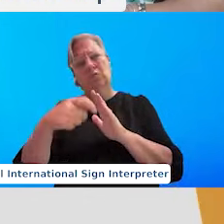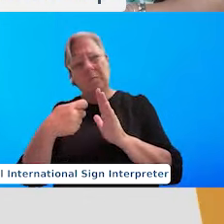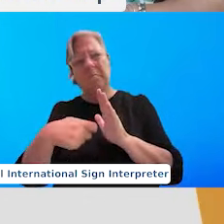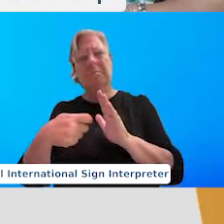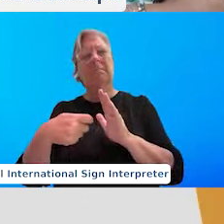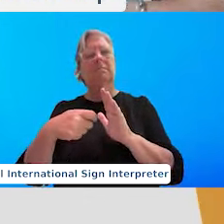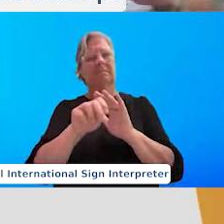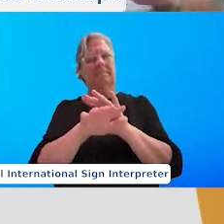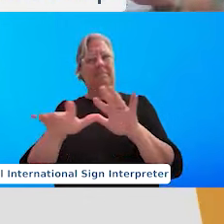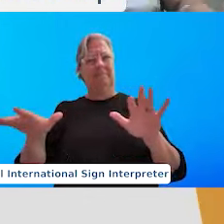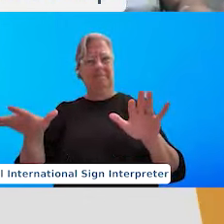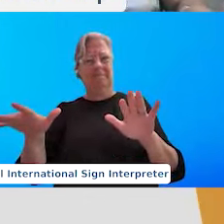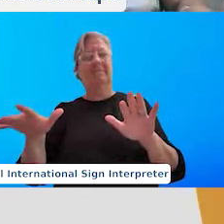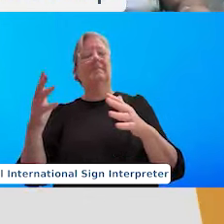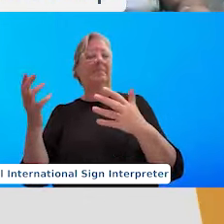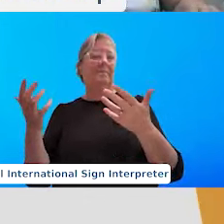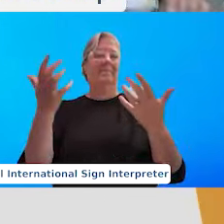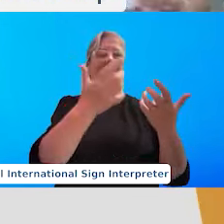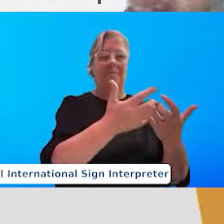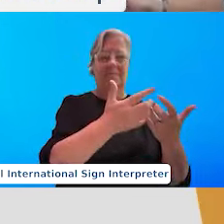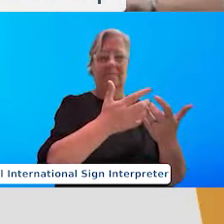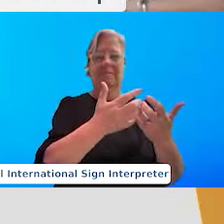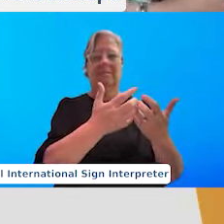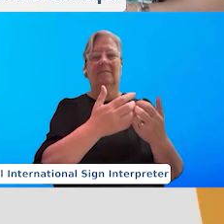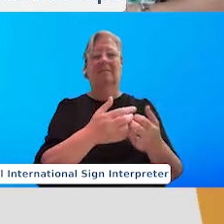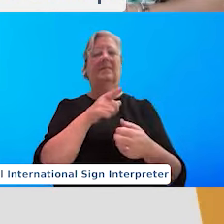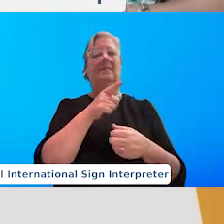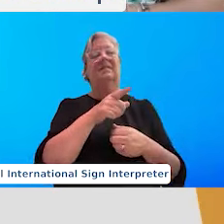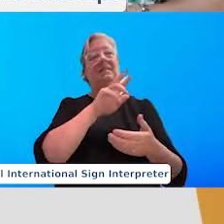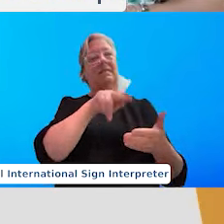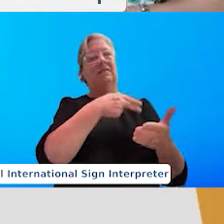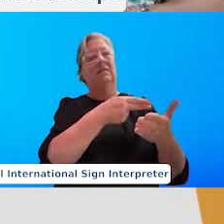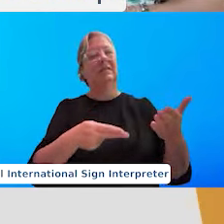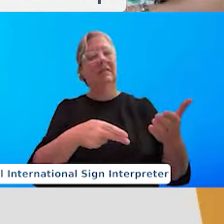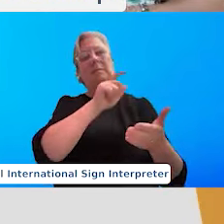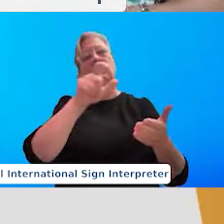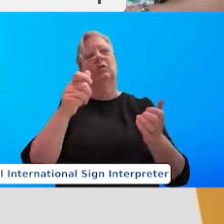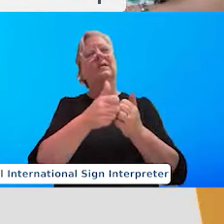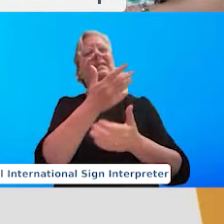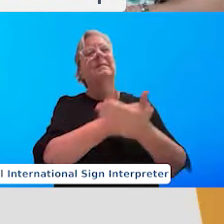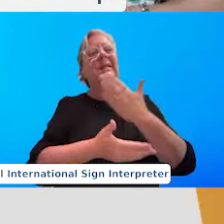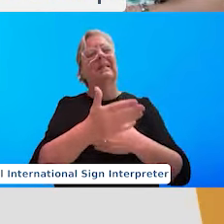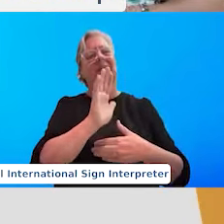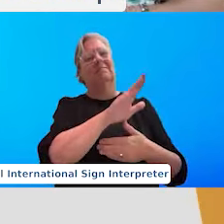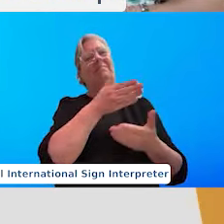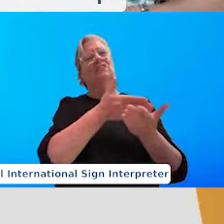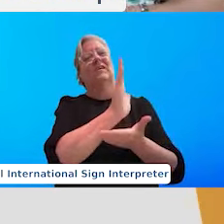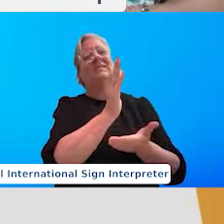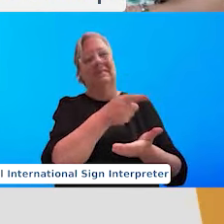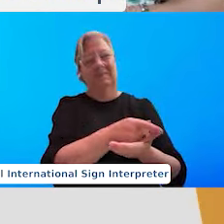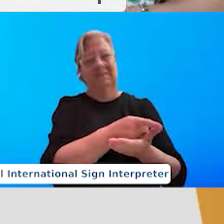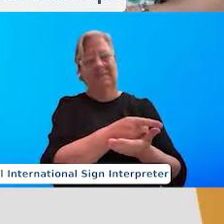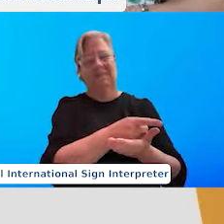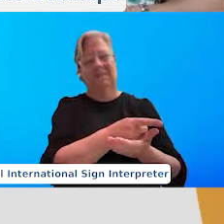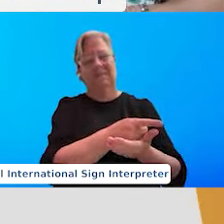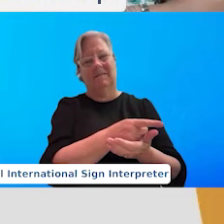For instance, whenever we advocate, we ensure that the legal policies underpinning